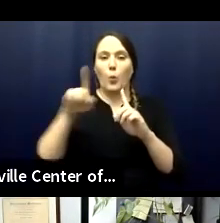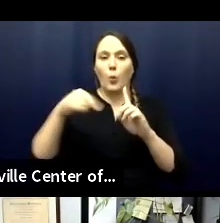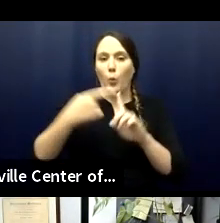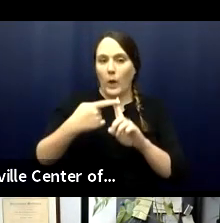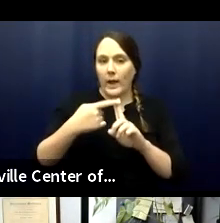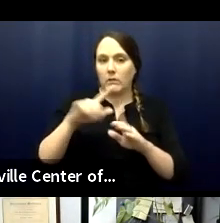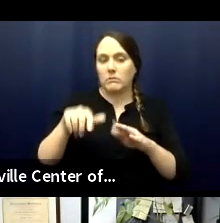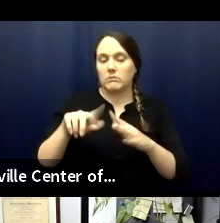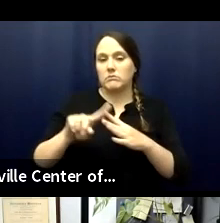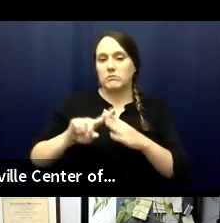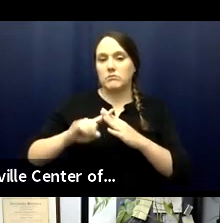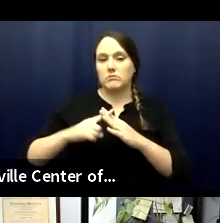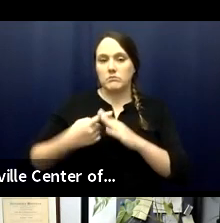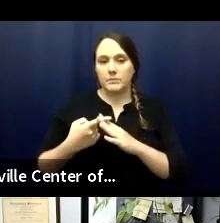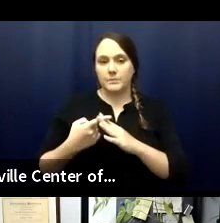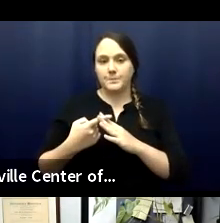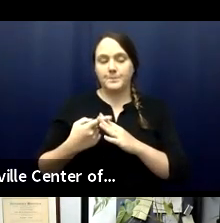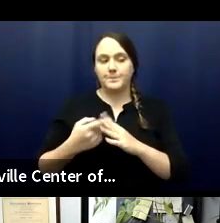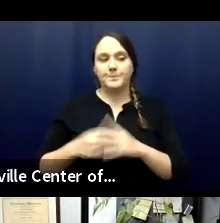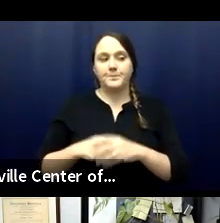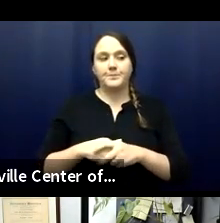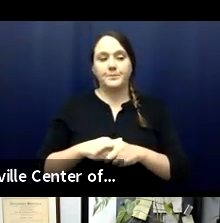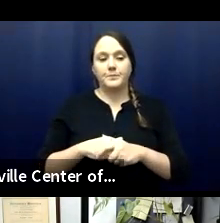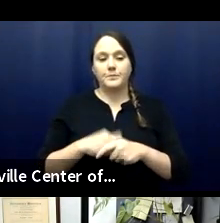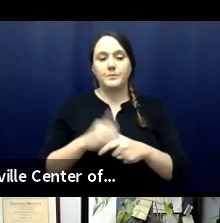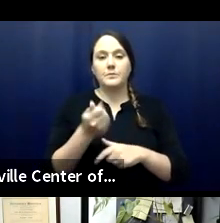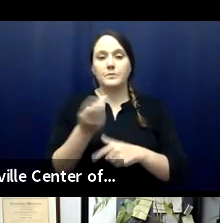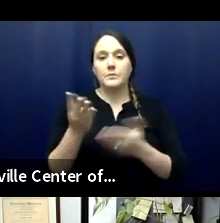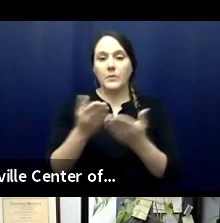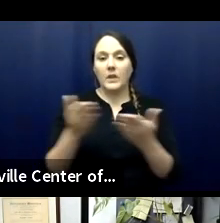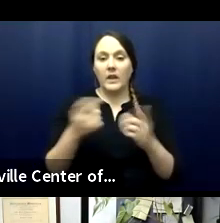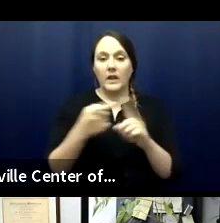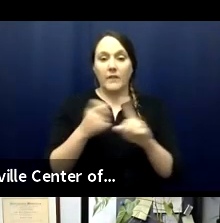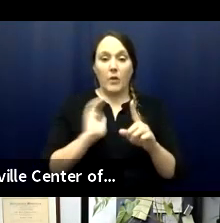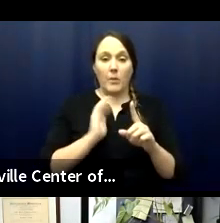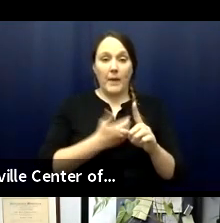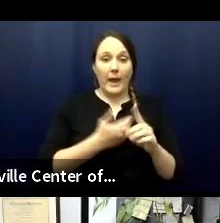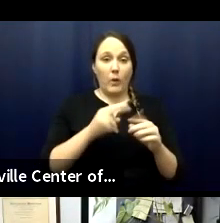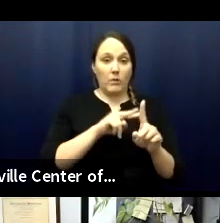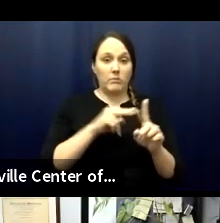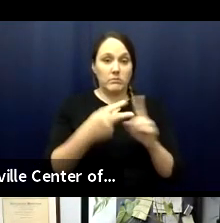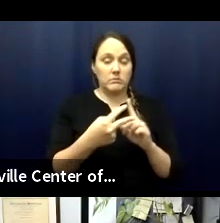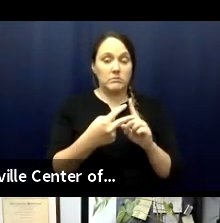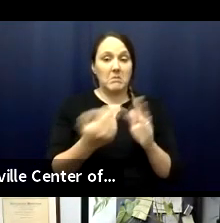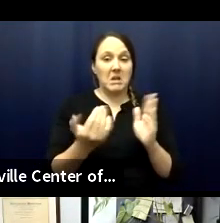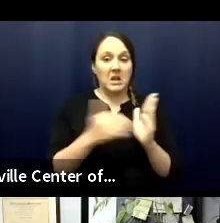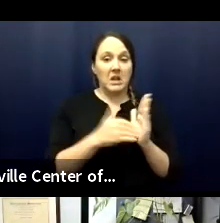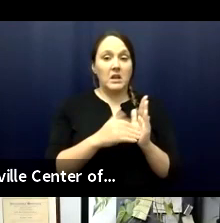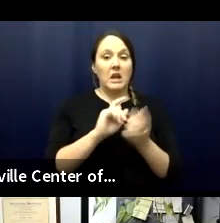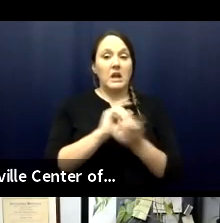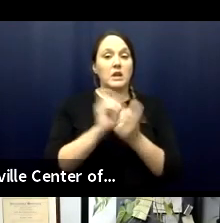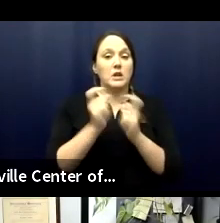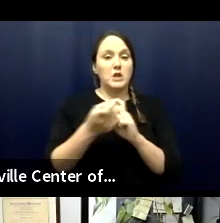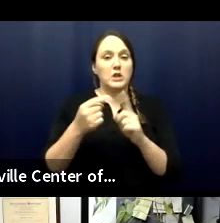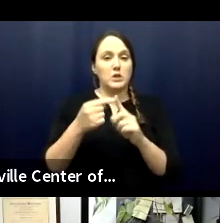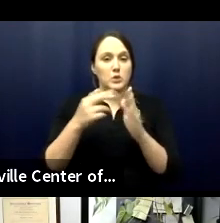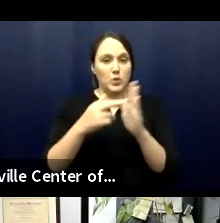into effect. There's a couple things from our side. Again, these changes in